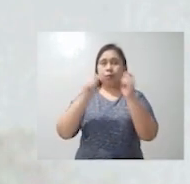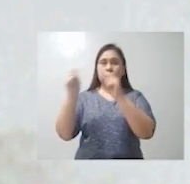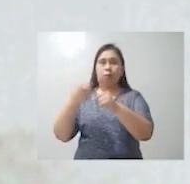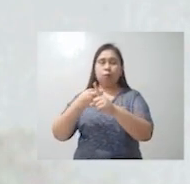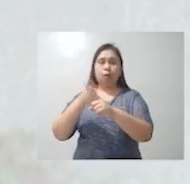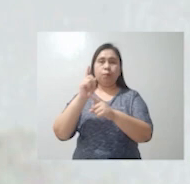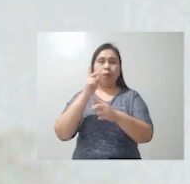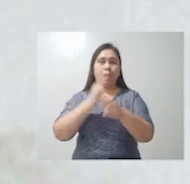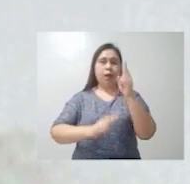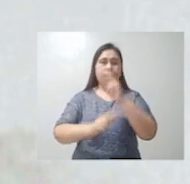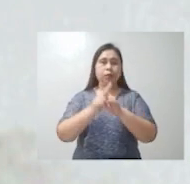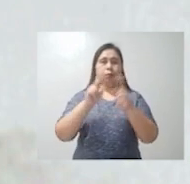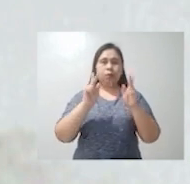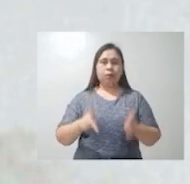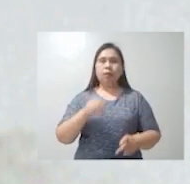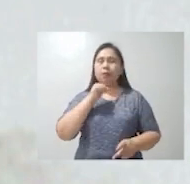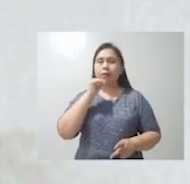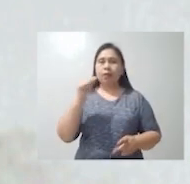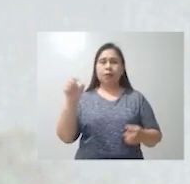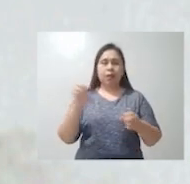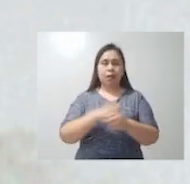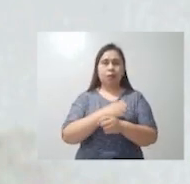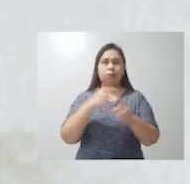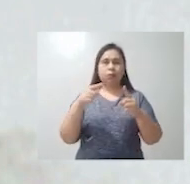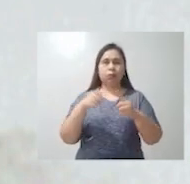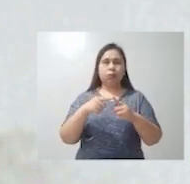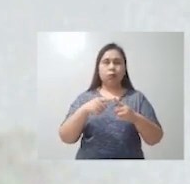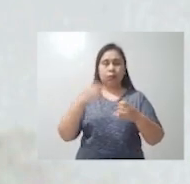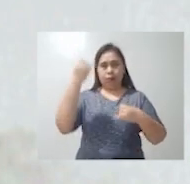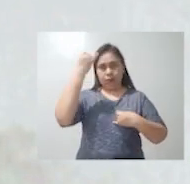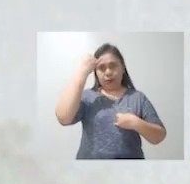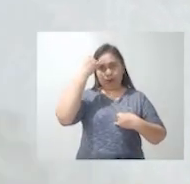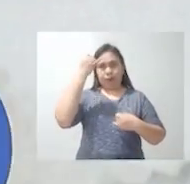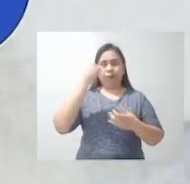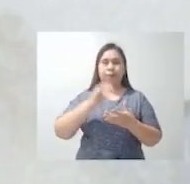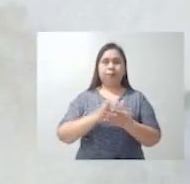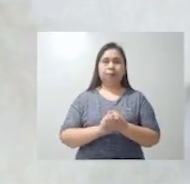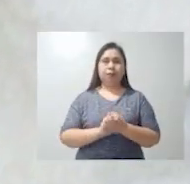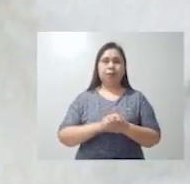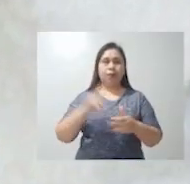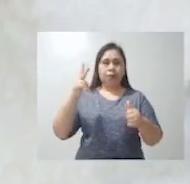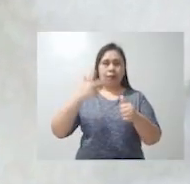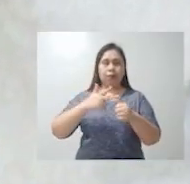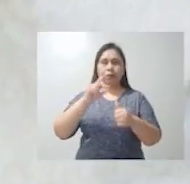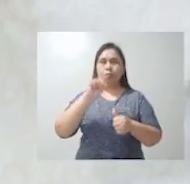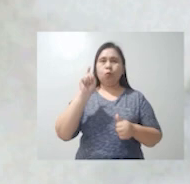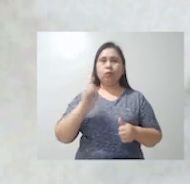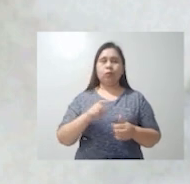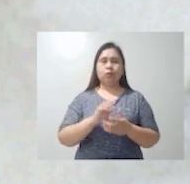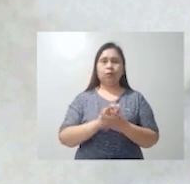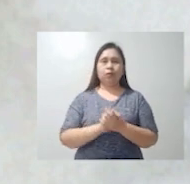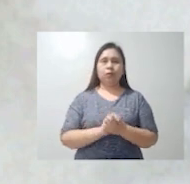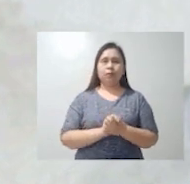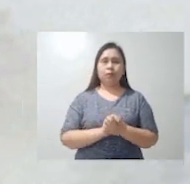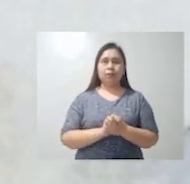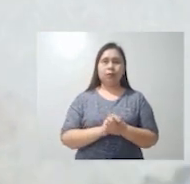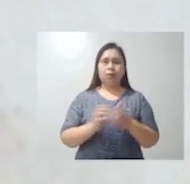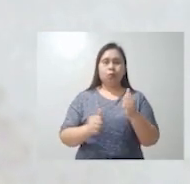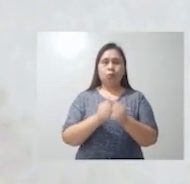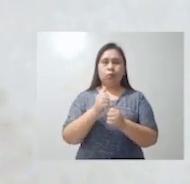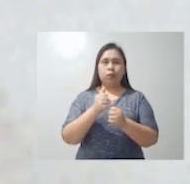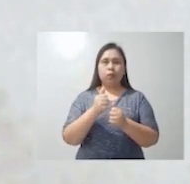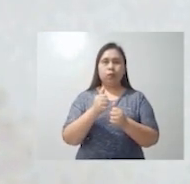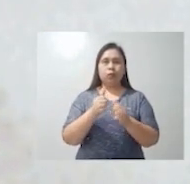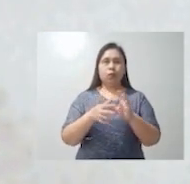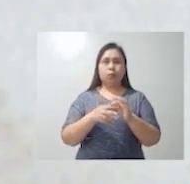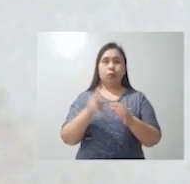this person is not enough to cause burn injuries. Third question. Which of the